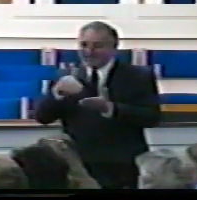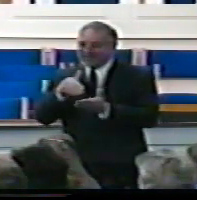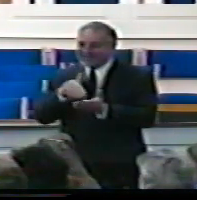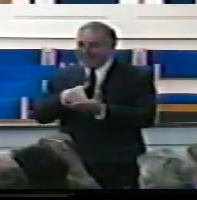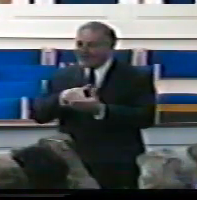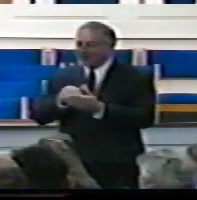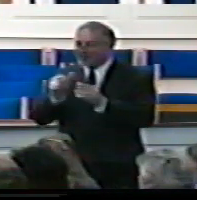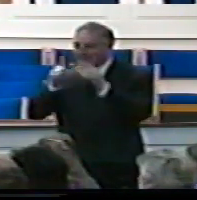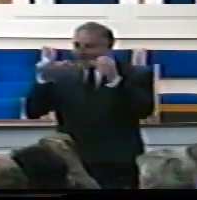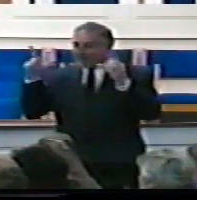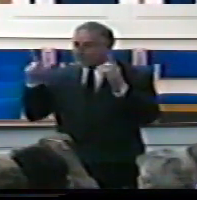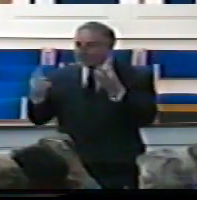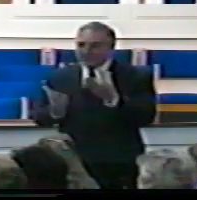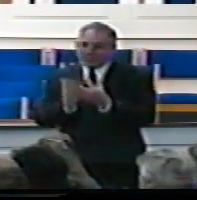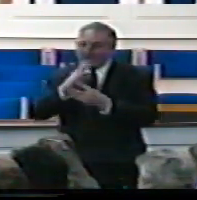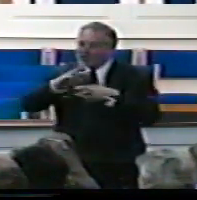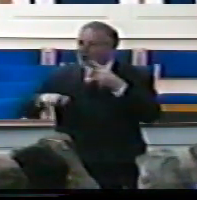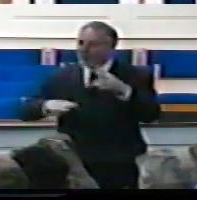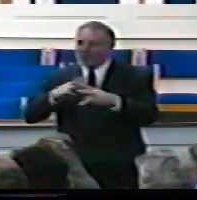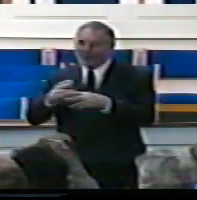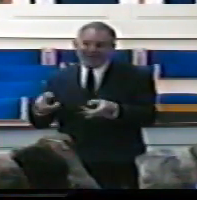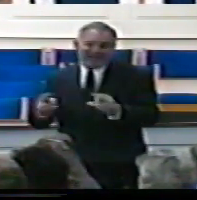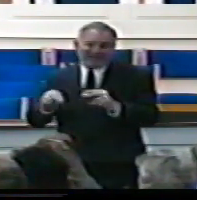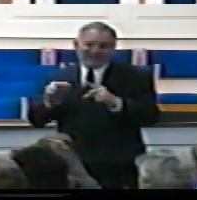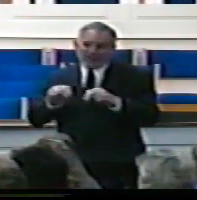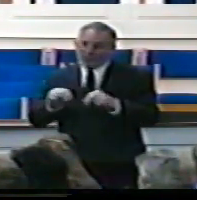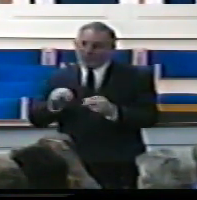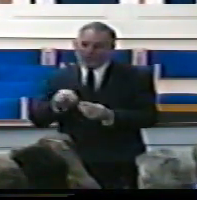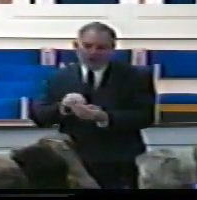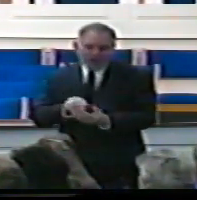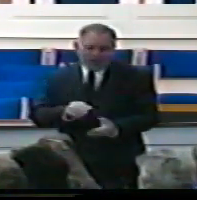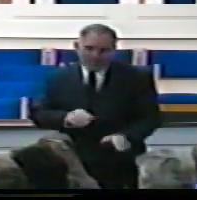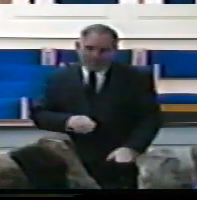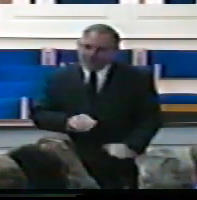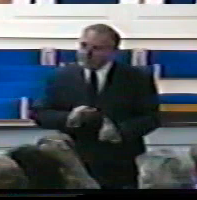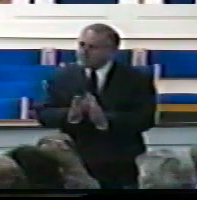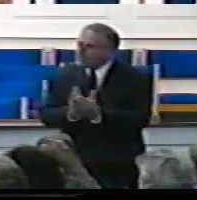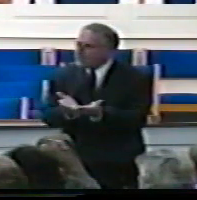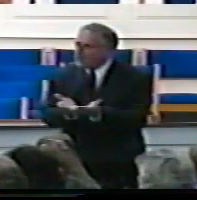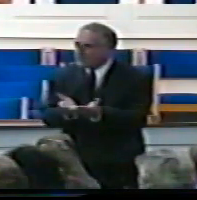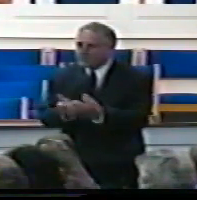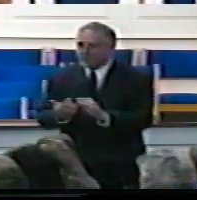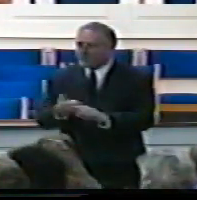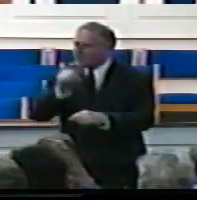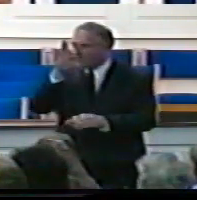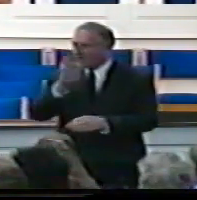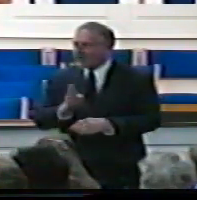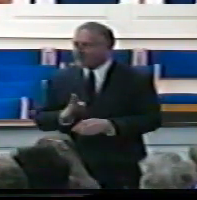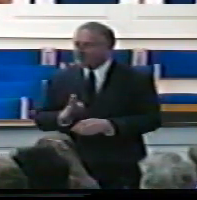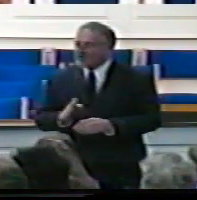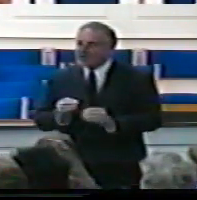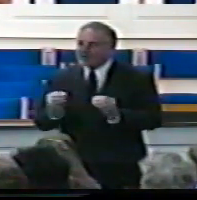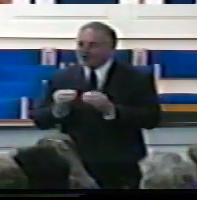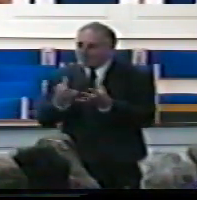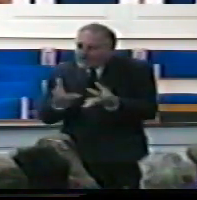Word of God. We're a privileged people to have God's Word. It's valued. It's more valuable than TV